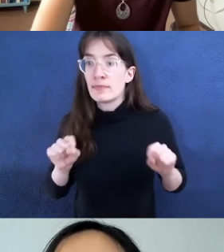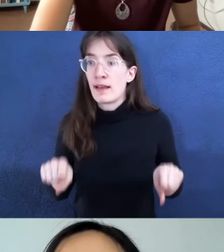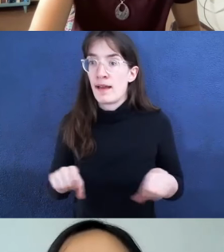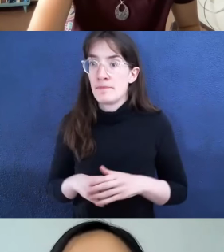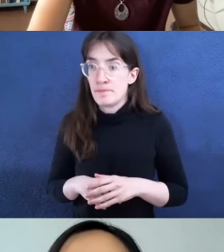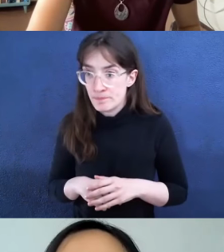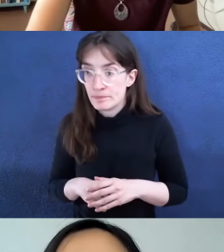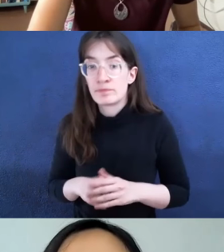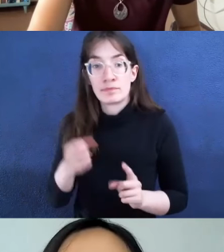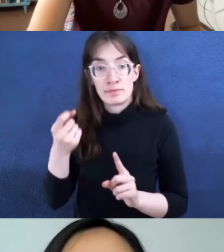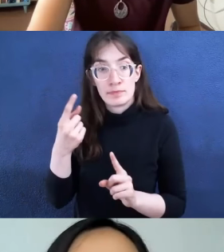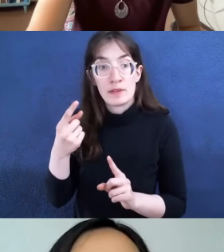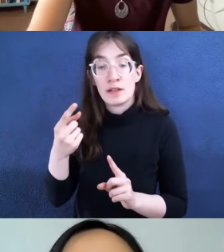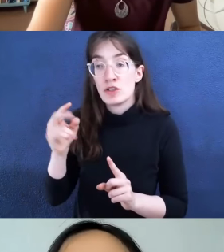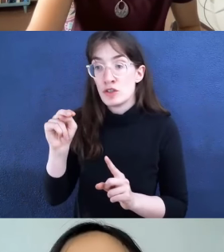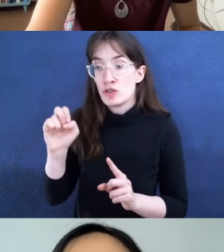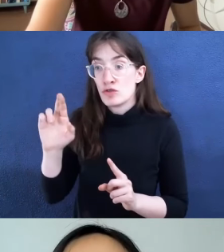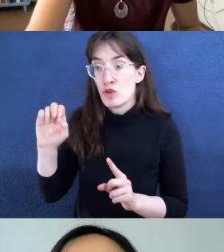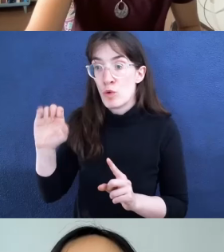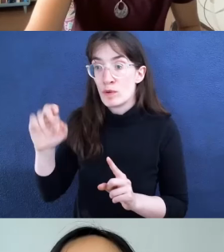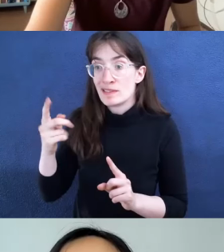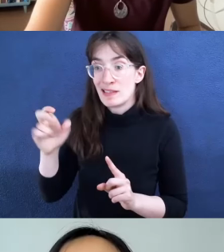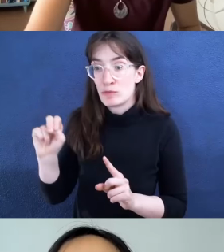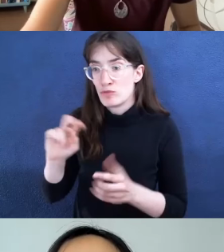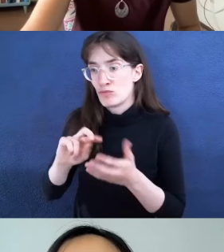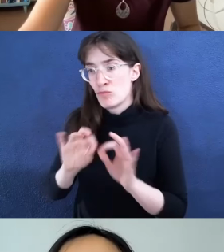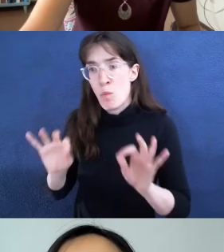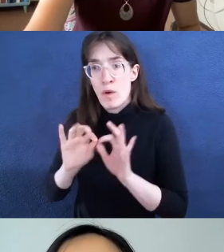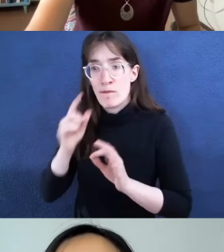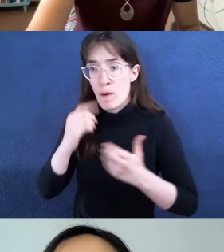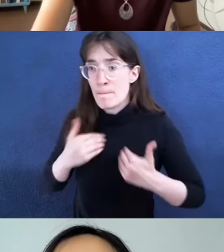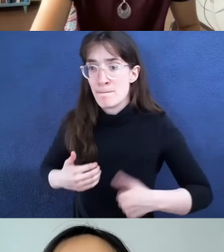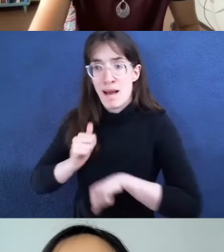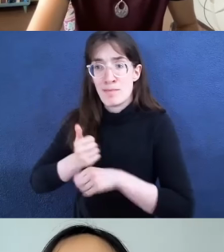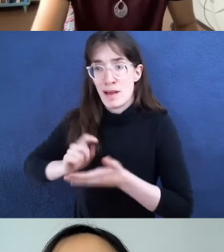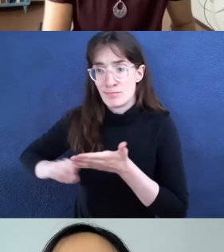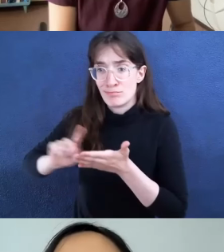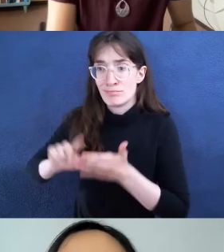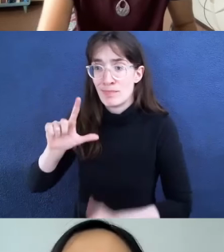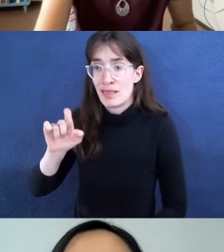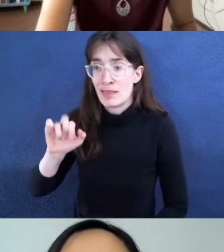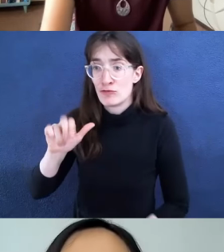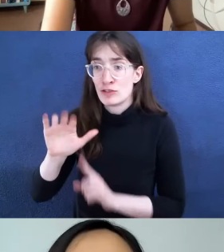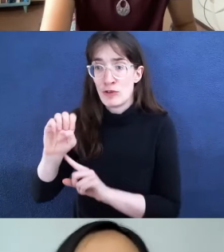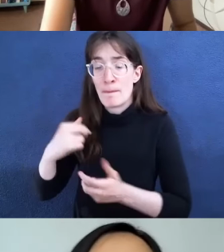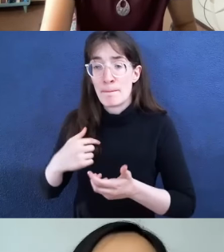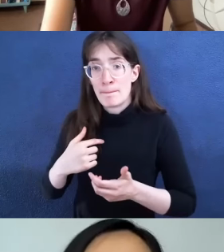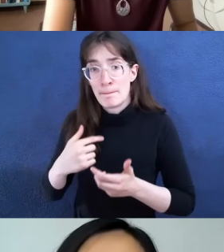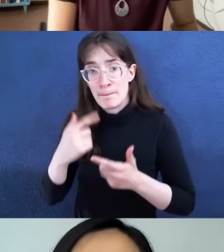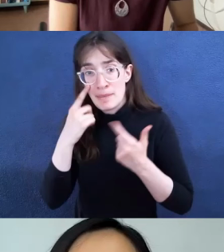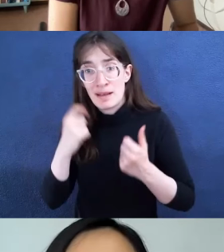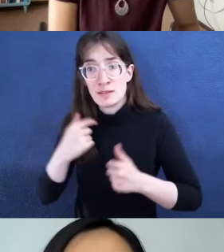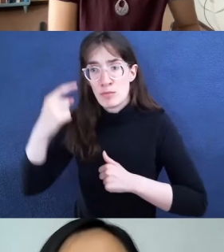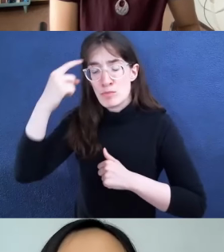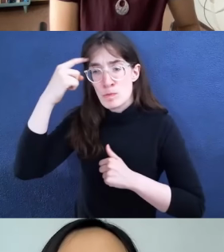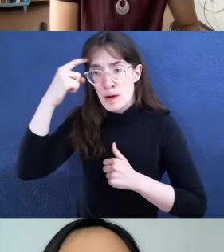in the body-based literature because that is our subconscious, our like how our brain scans the area